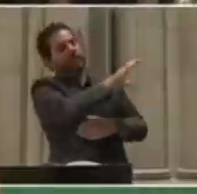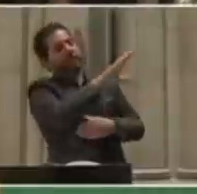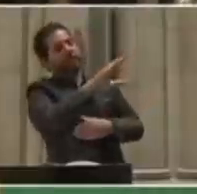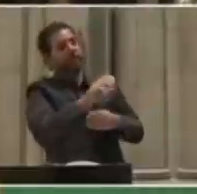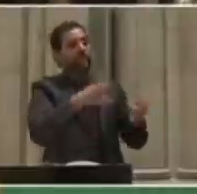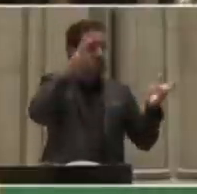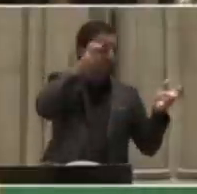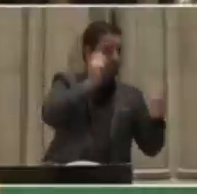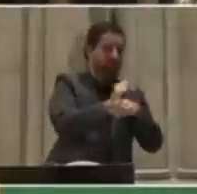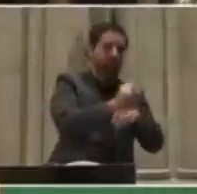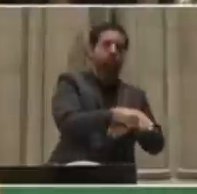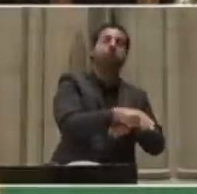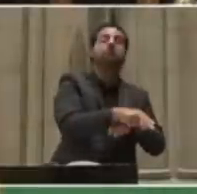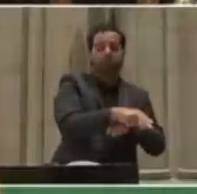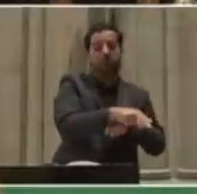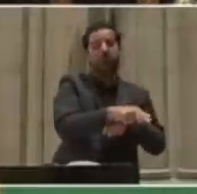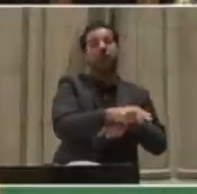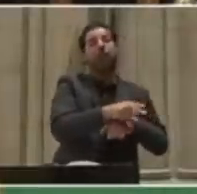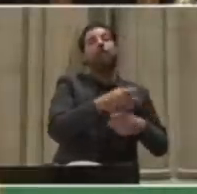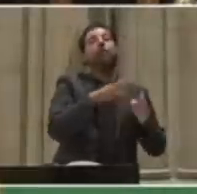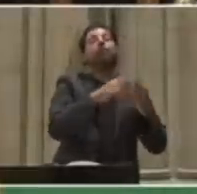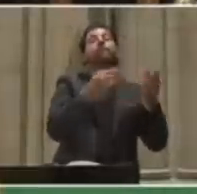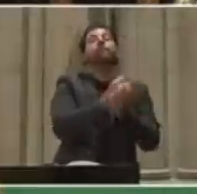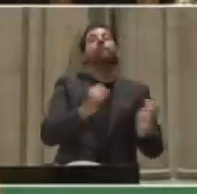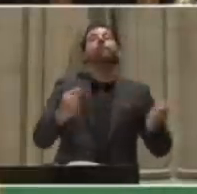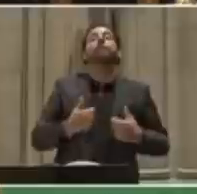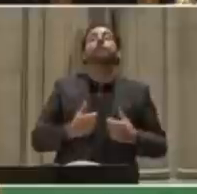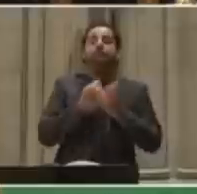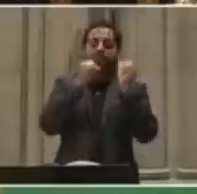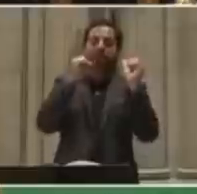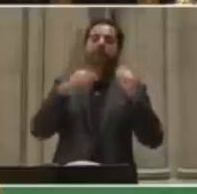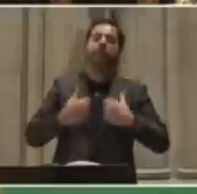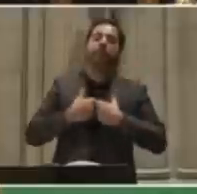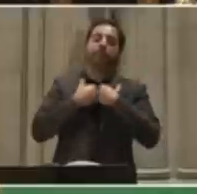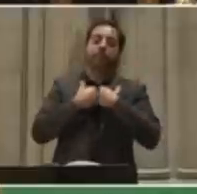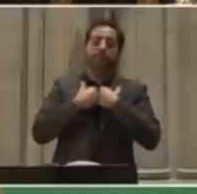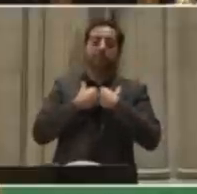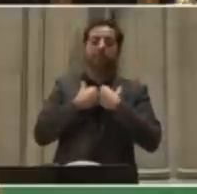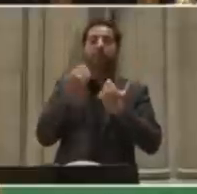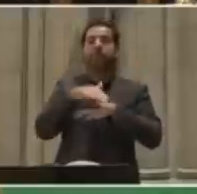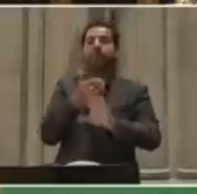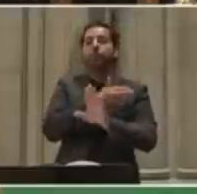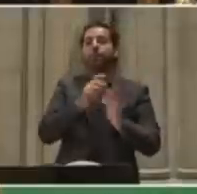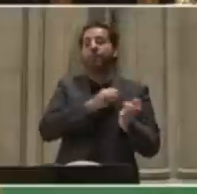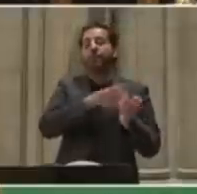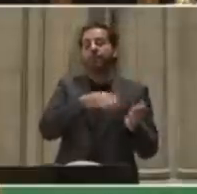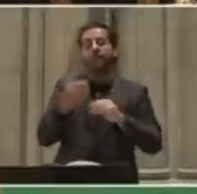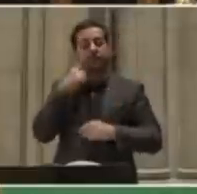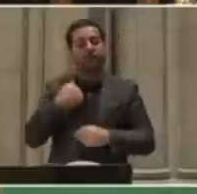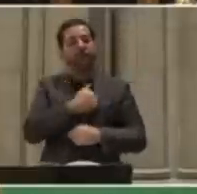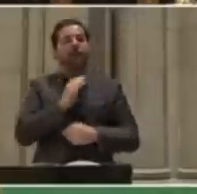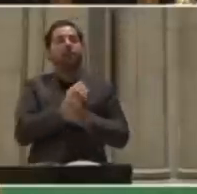evil, opening the way of freedom and life. On the night before he died for us, our